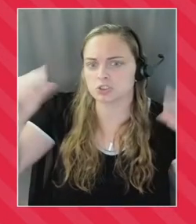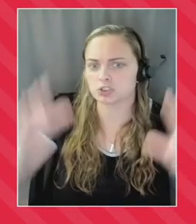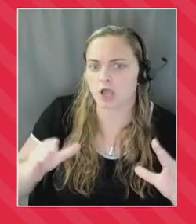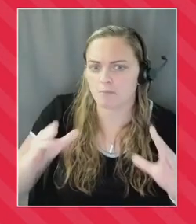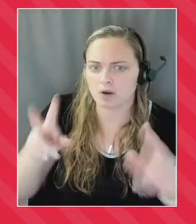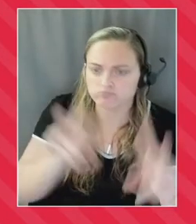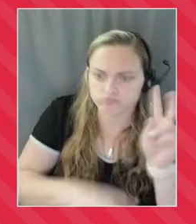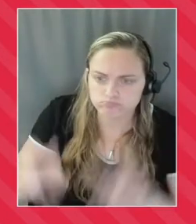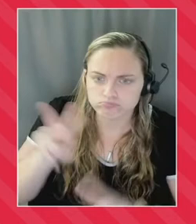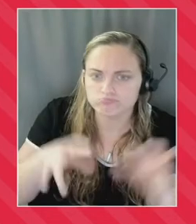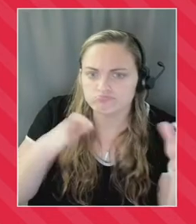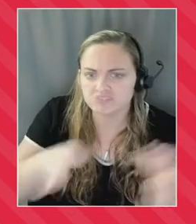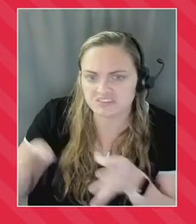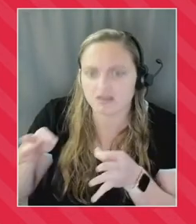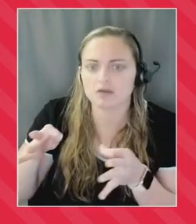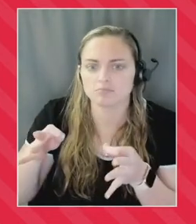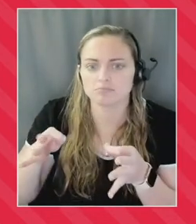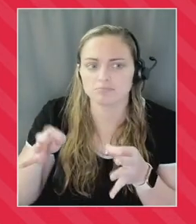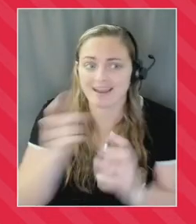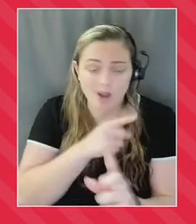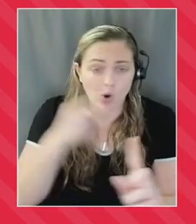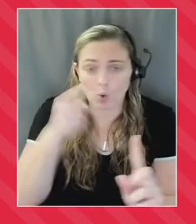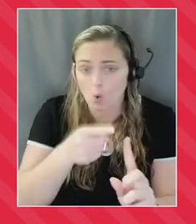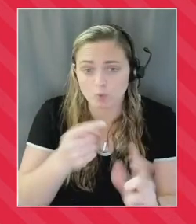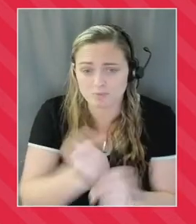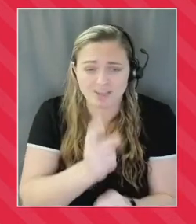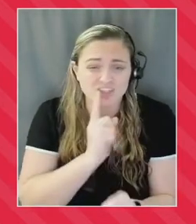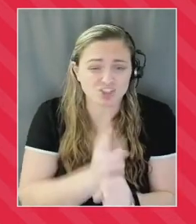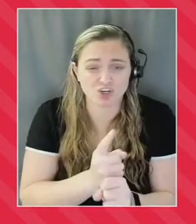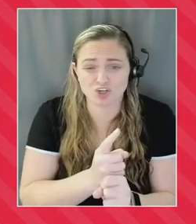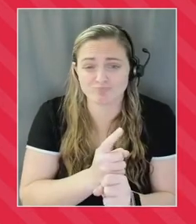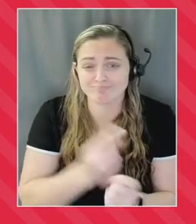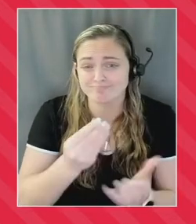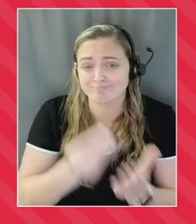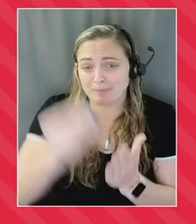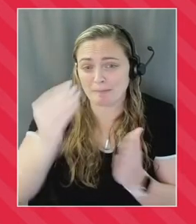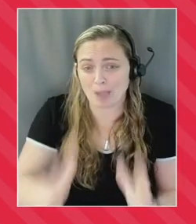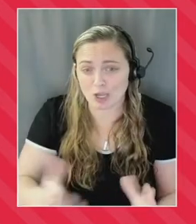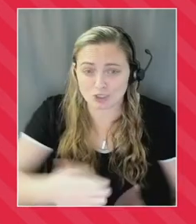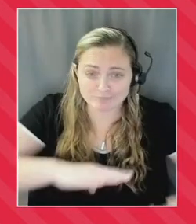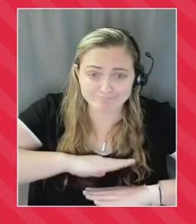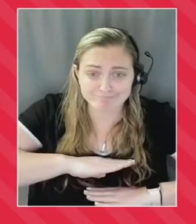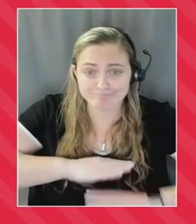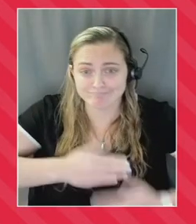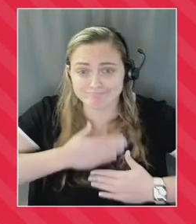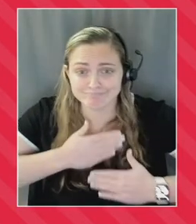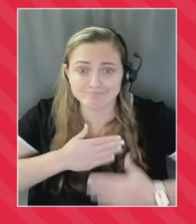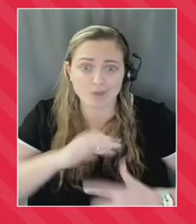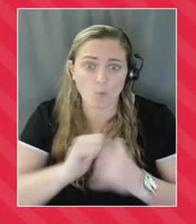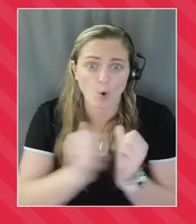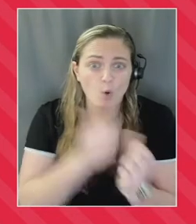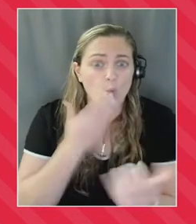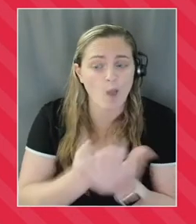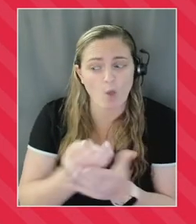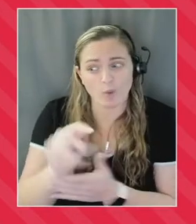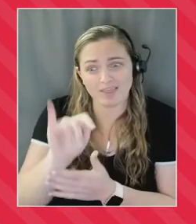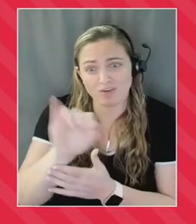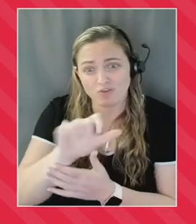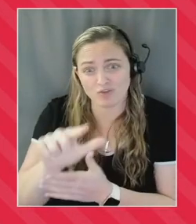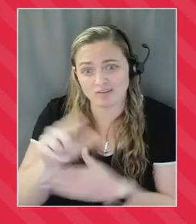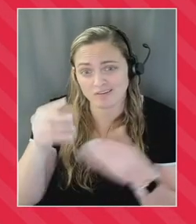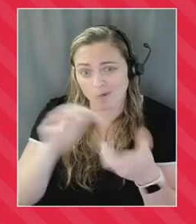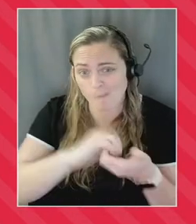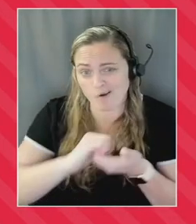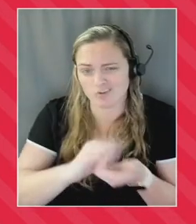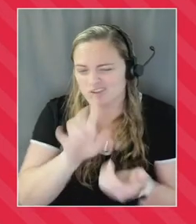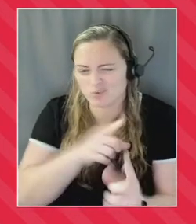decision. And our goal is ultimately to delight the shopper and work well with our retail partners. So this is at the core what the pilot's about for